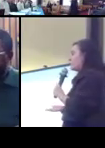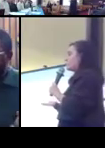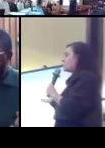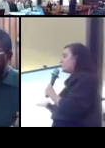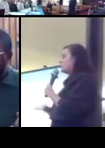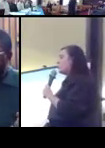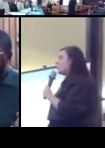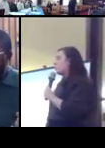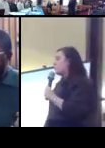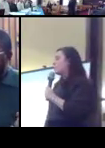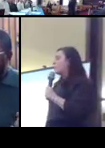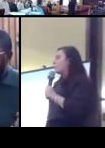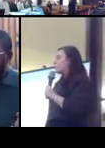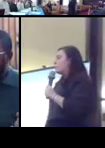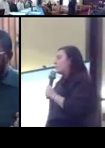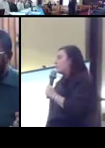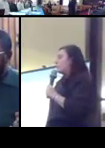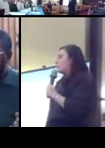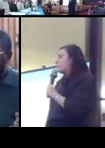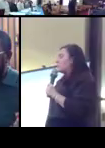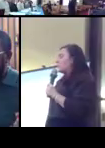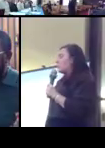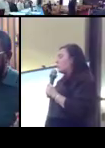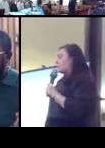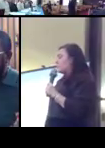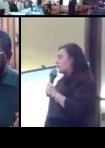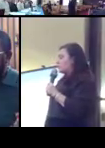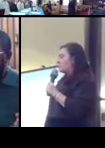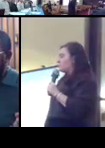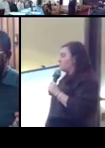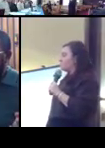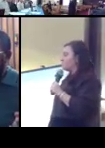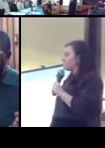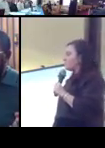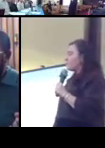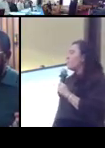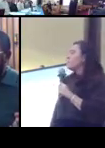things happen, and then coordinating with all of them has been a key part of this section.